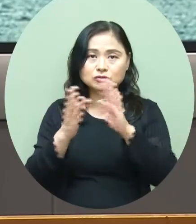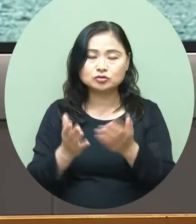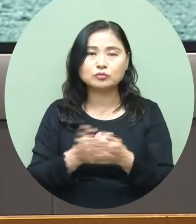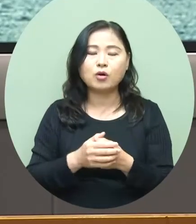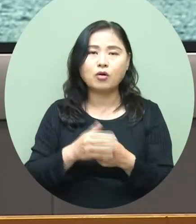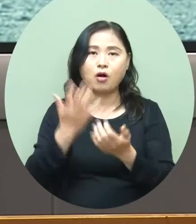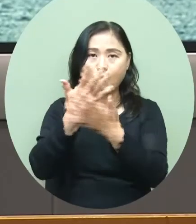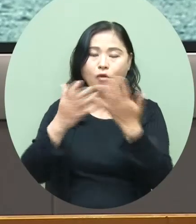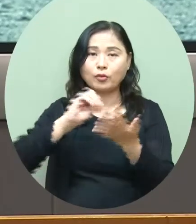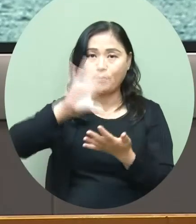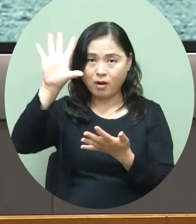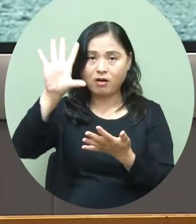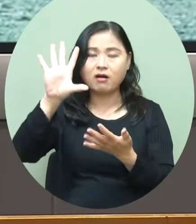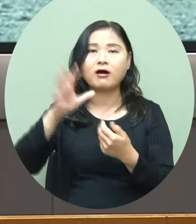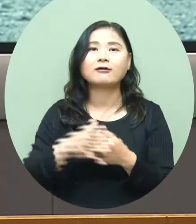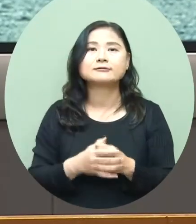2,202 cases.